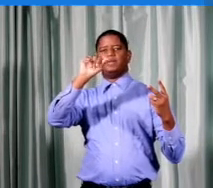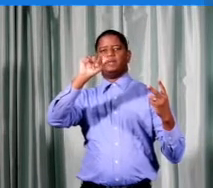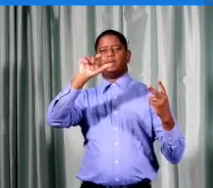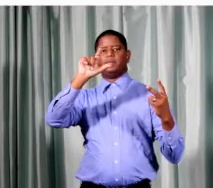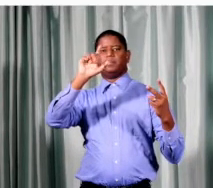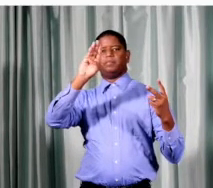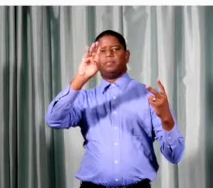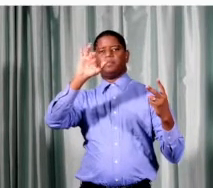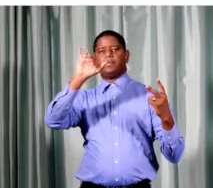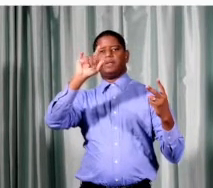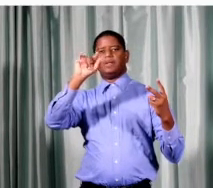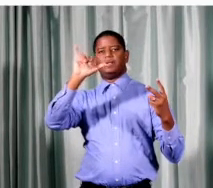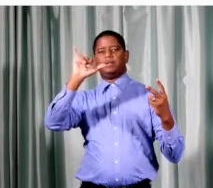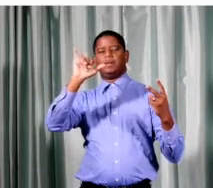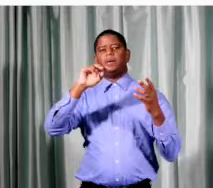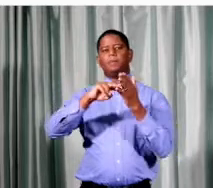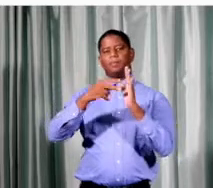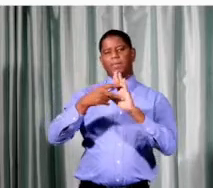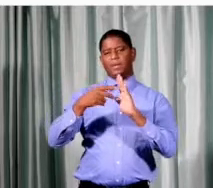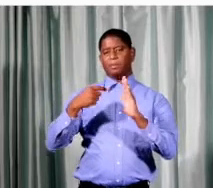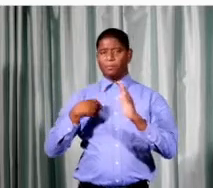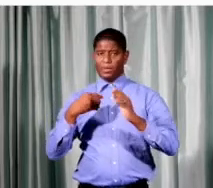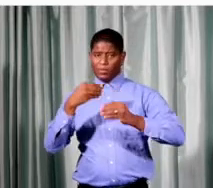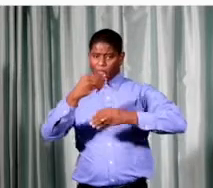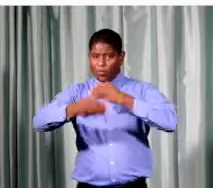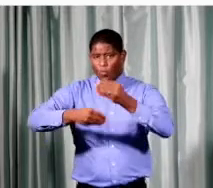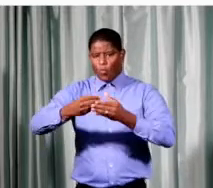and we'll come back to this slide,